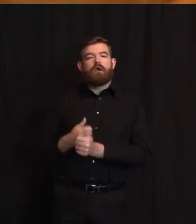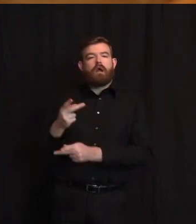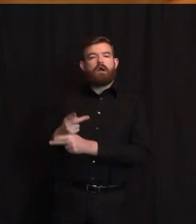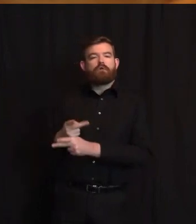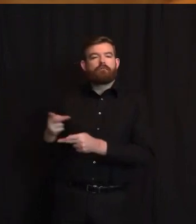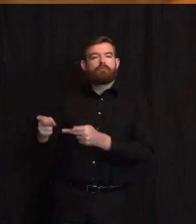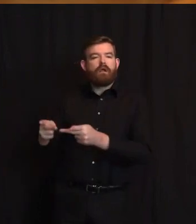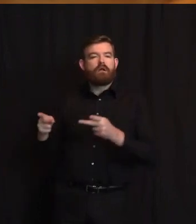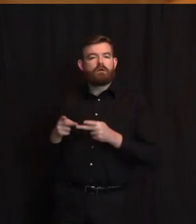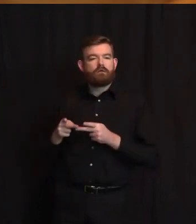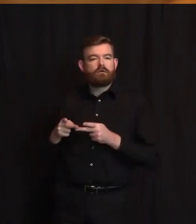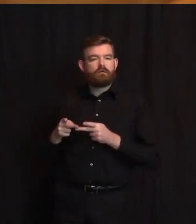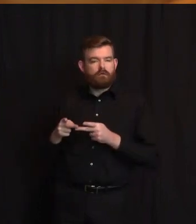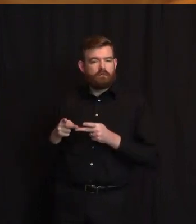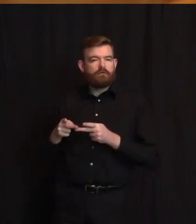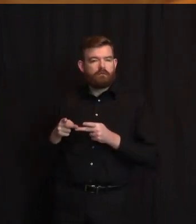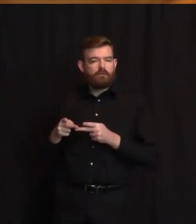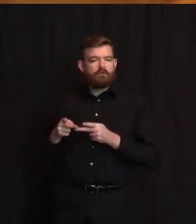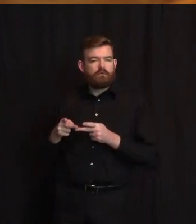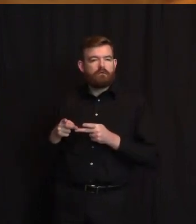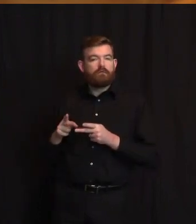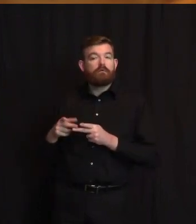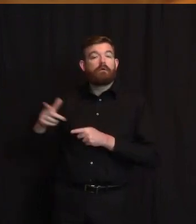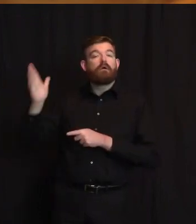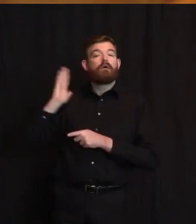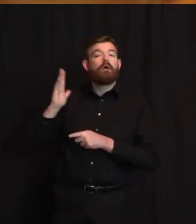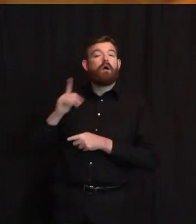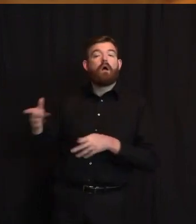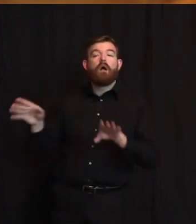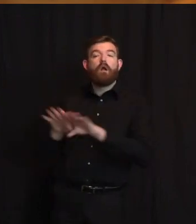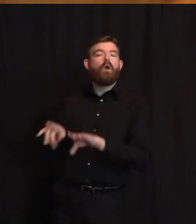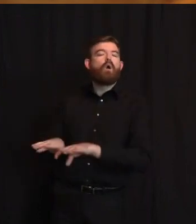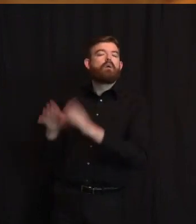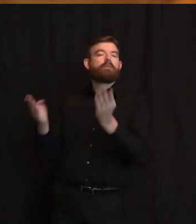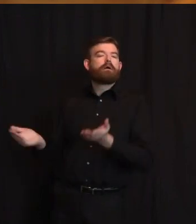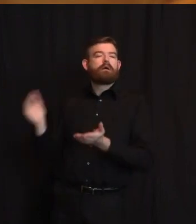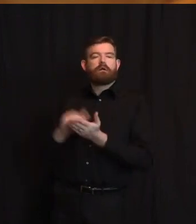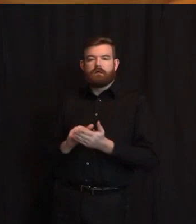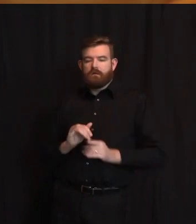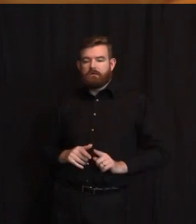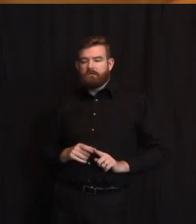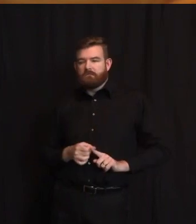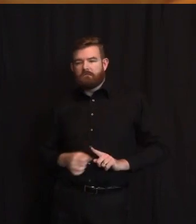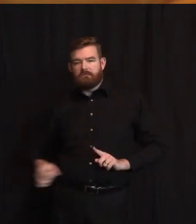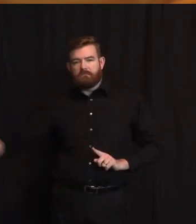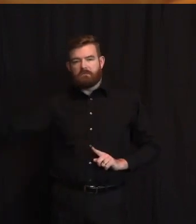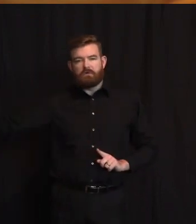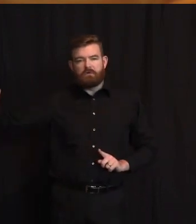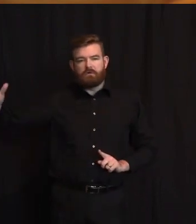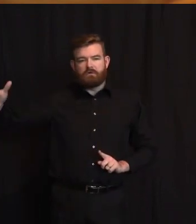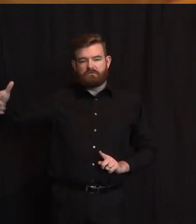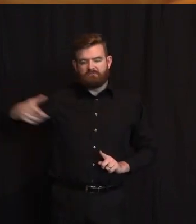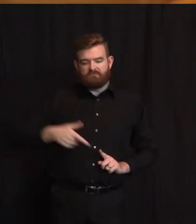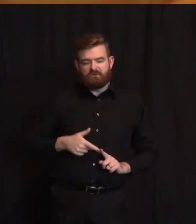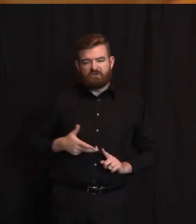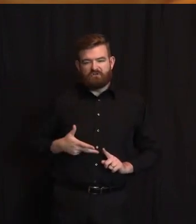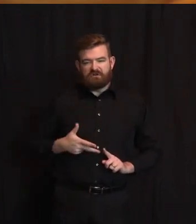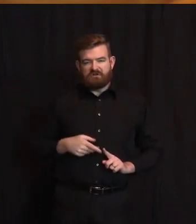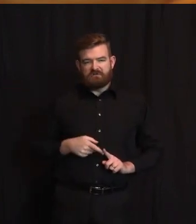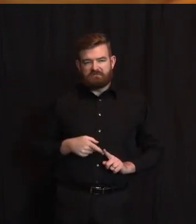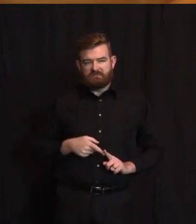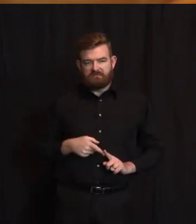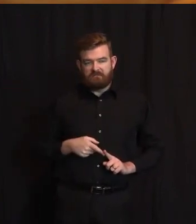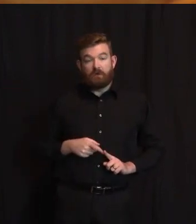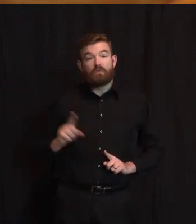of closed hospitals that were standing up to receive these patients. That will be in Woodbury,